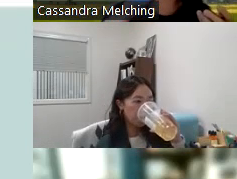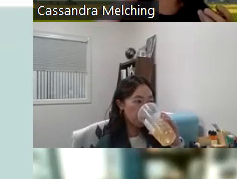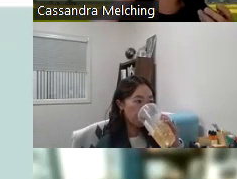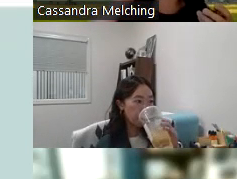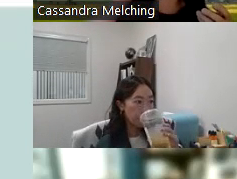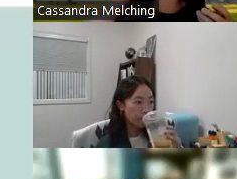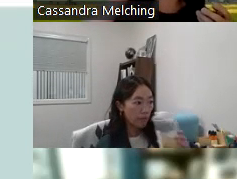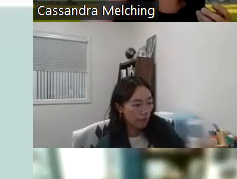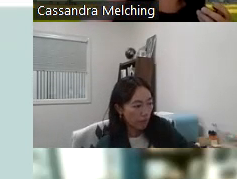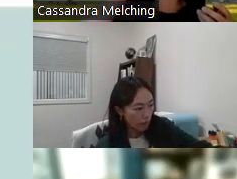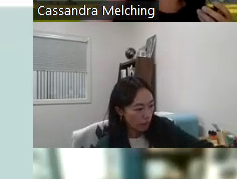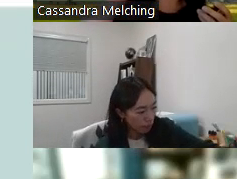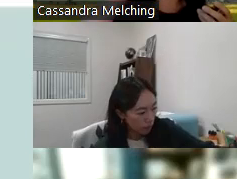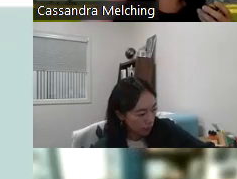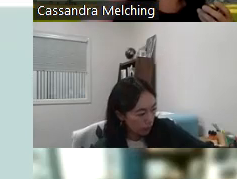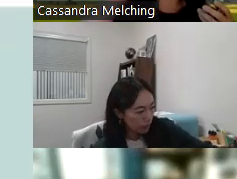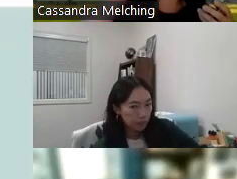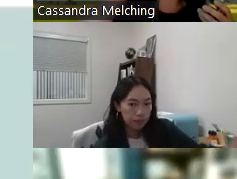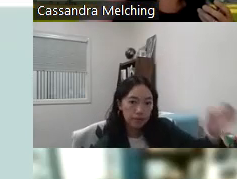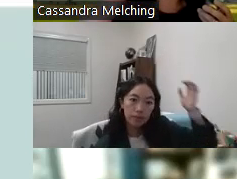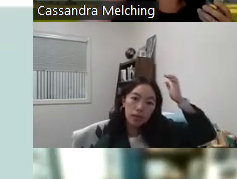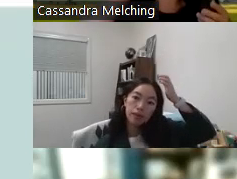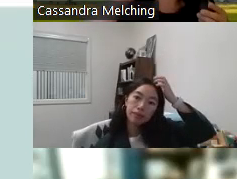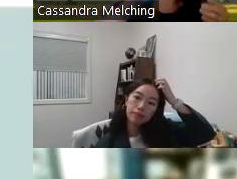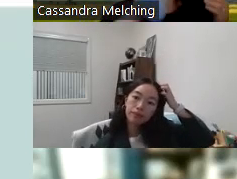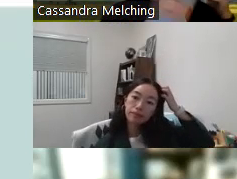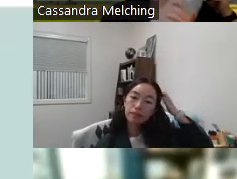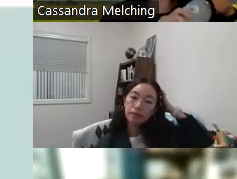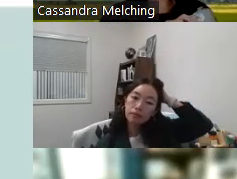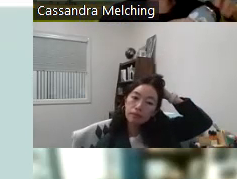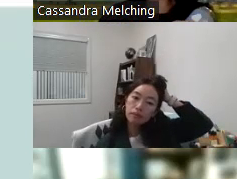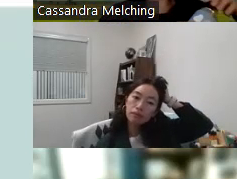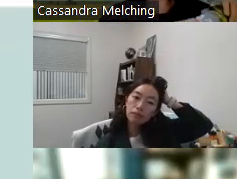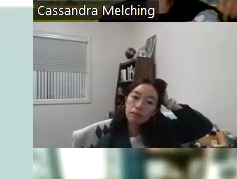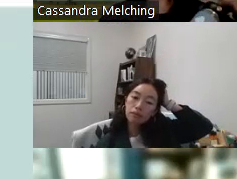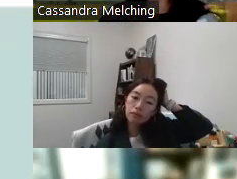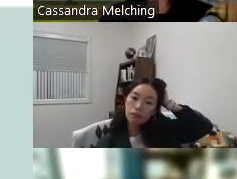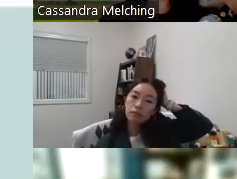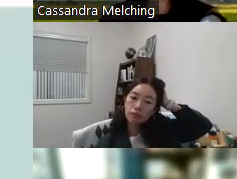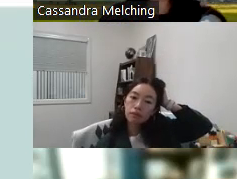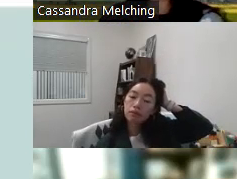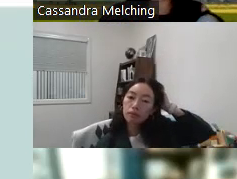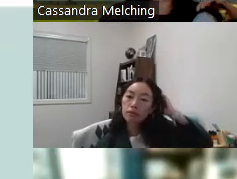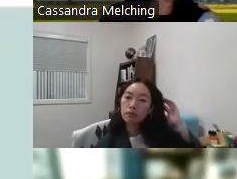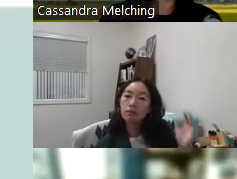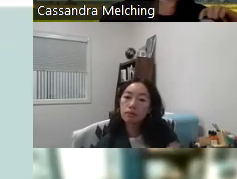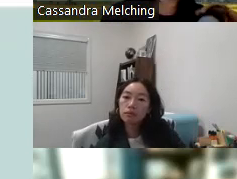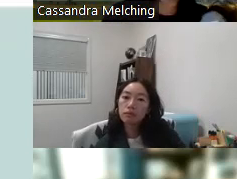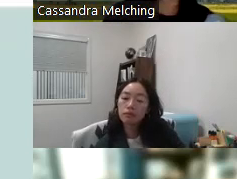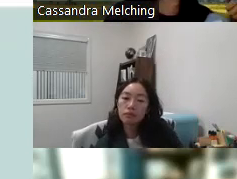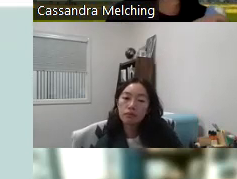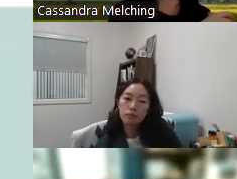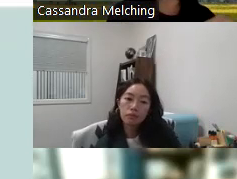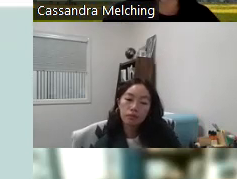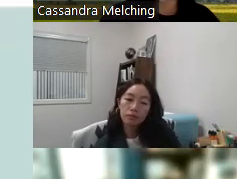I'm not seeing anything in the chat yet, but if you have other topics that come to mind, please let us know. We want to be